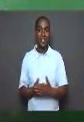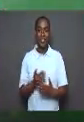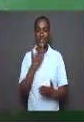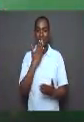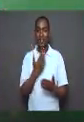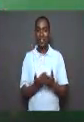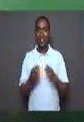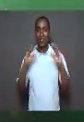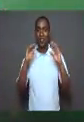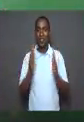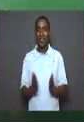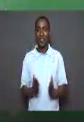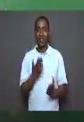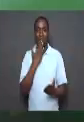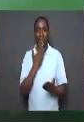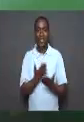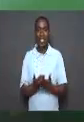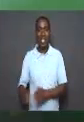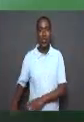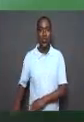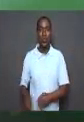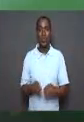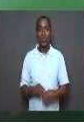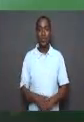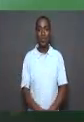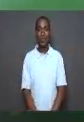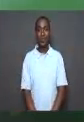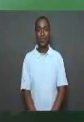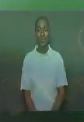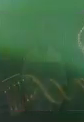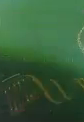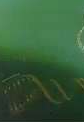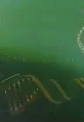next time, thank you, teacher. Thank you, students.